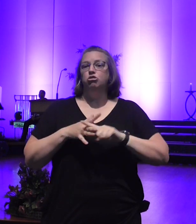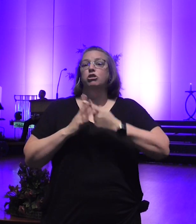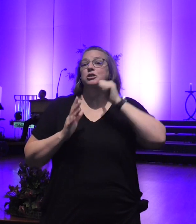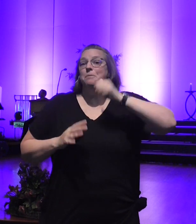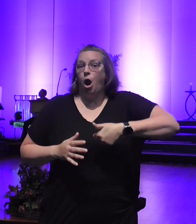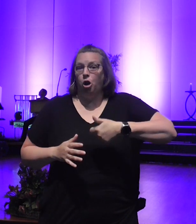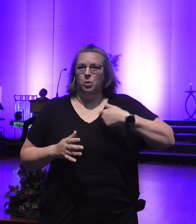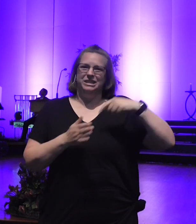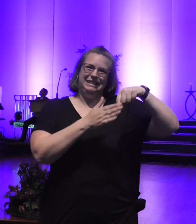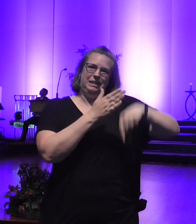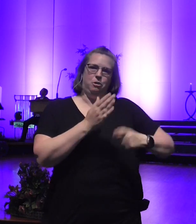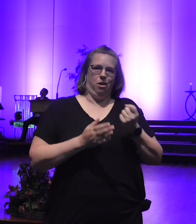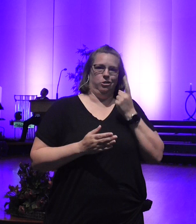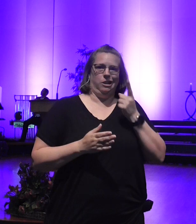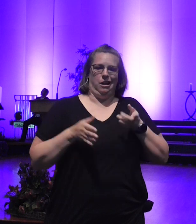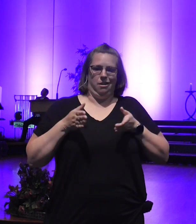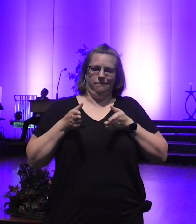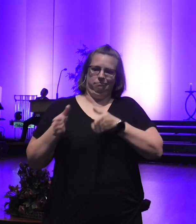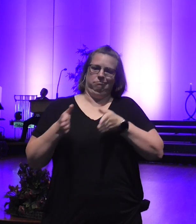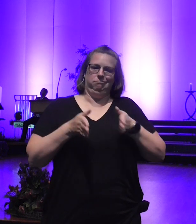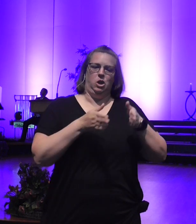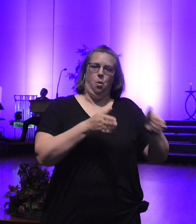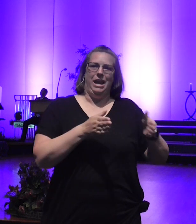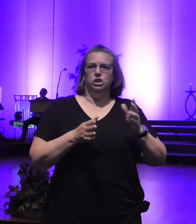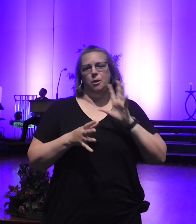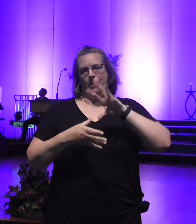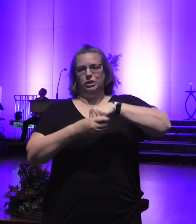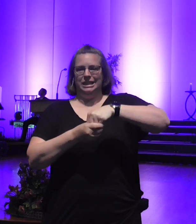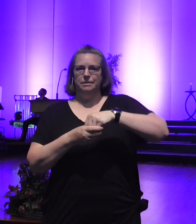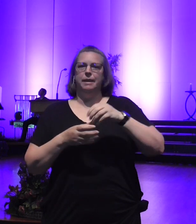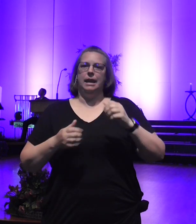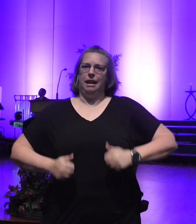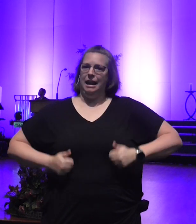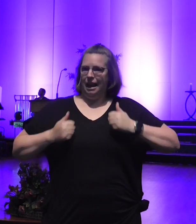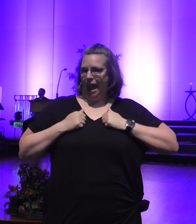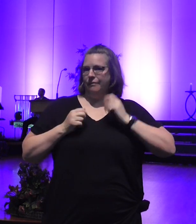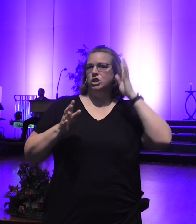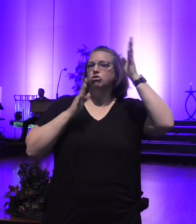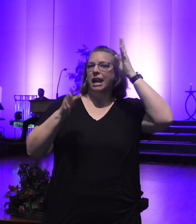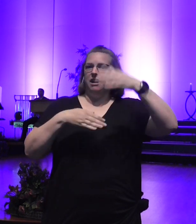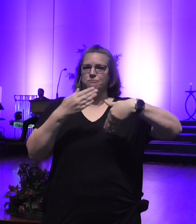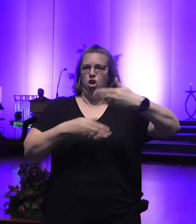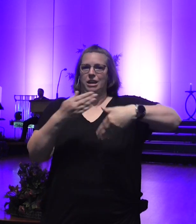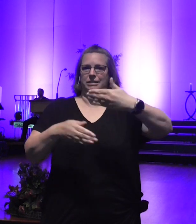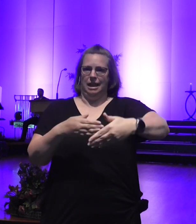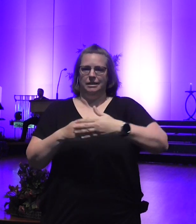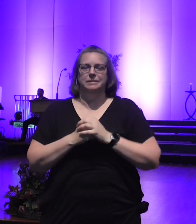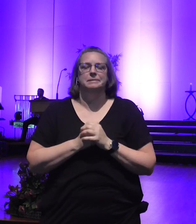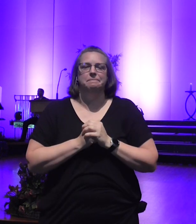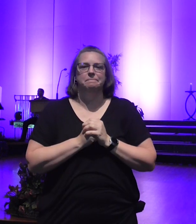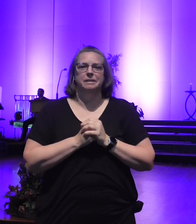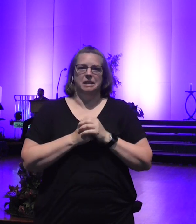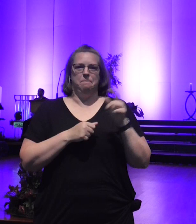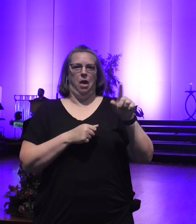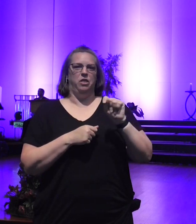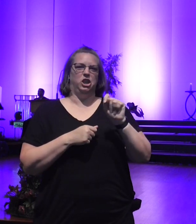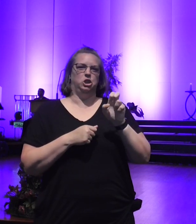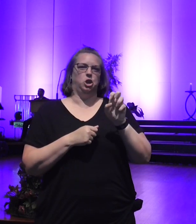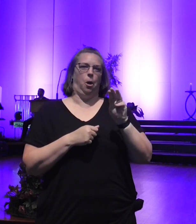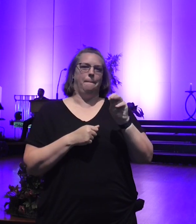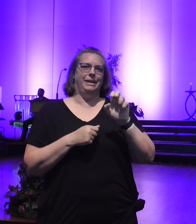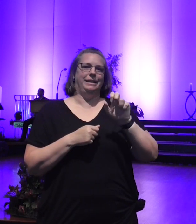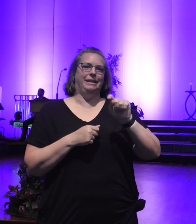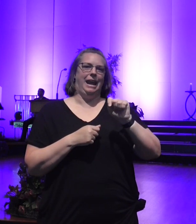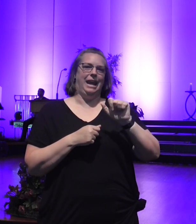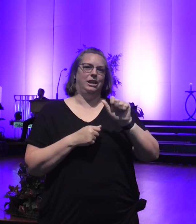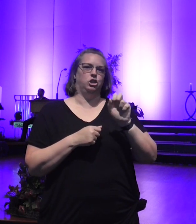ways you participate in life's creative process to bring your thoughts to reality. Hasta mañana, baby.